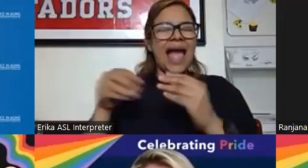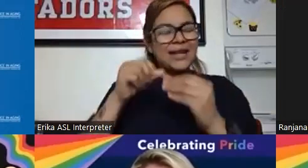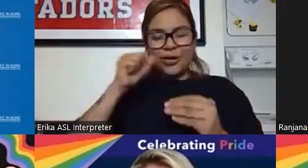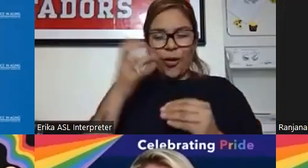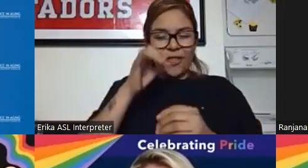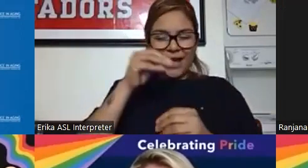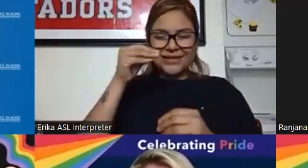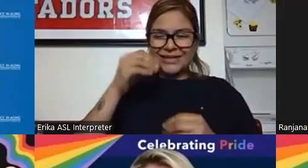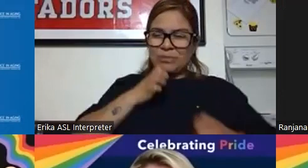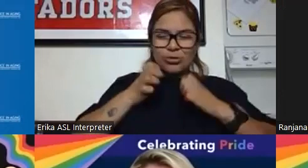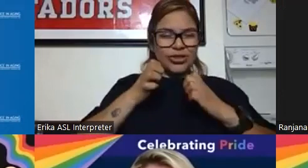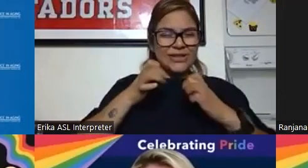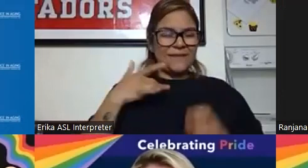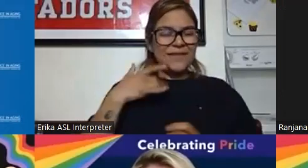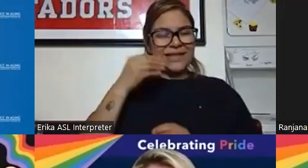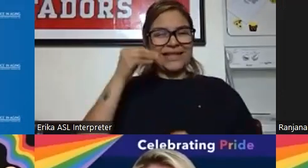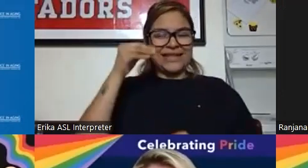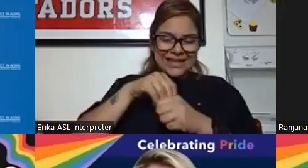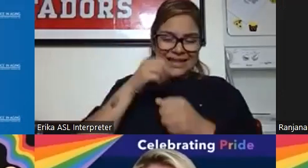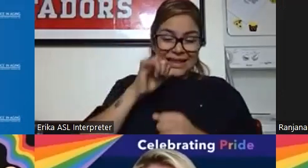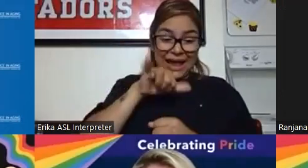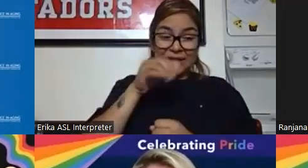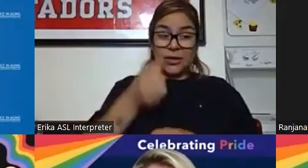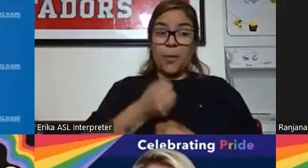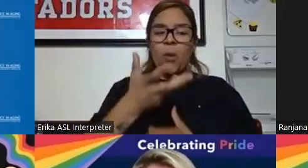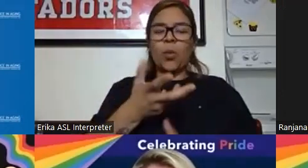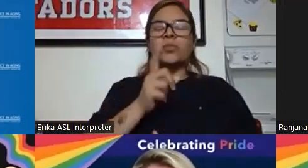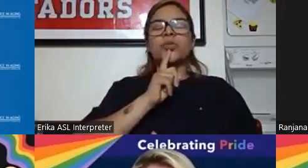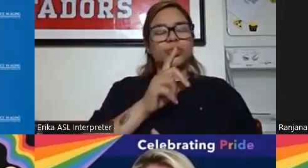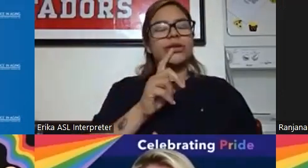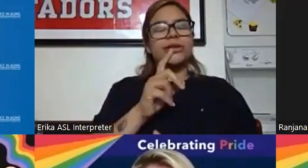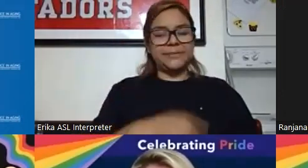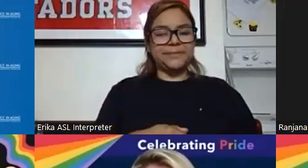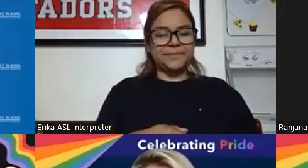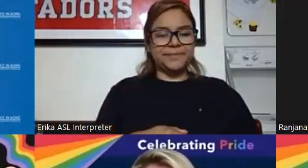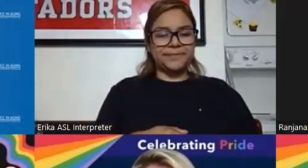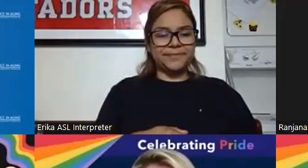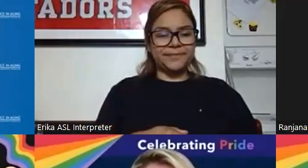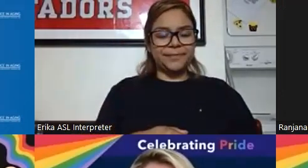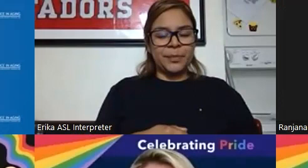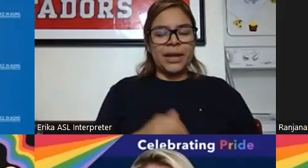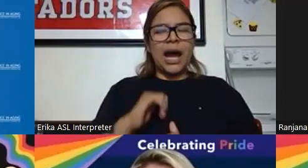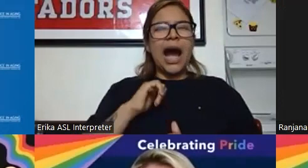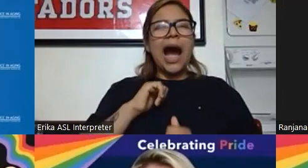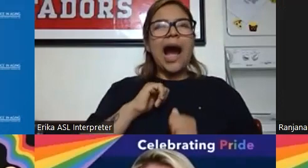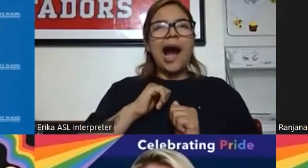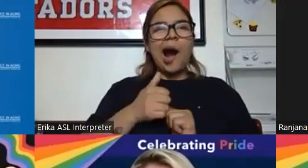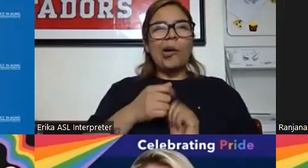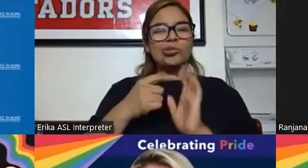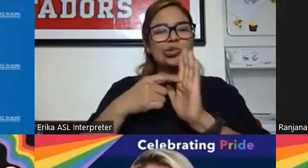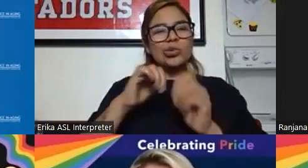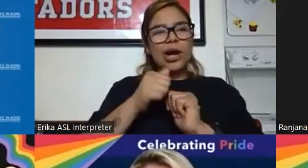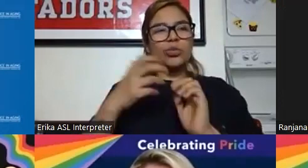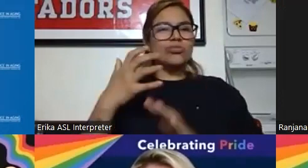underlying feeling that has robbed people of humanity, and that's